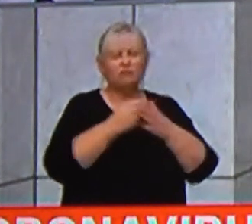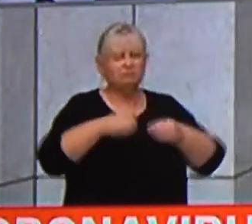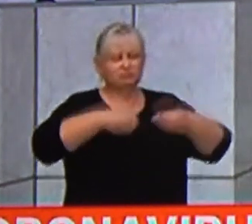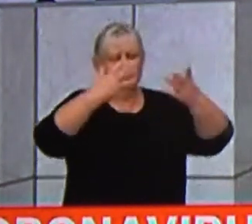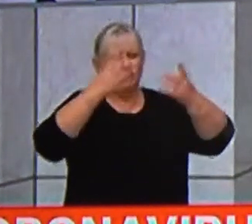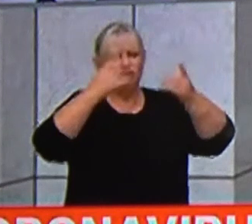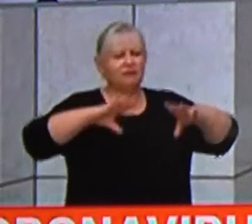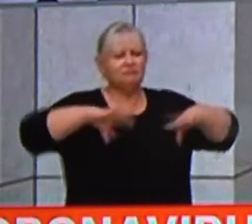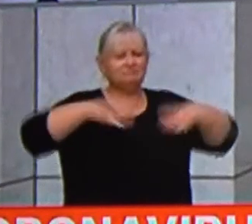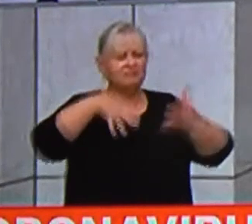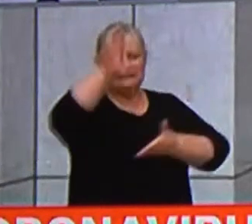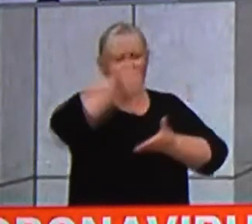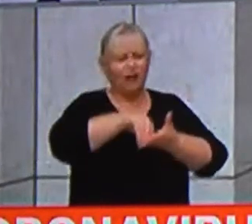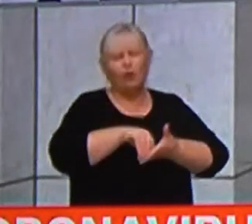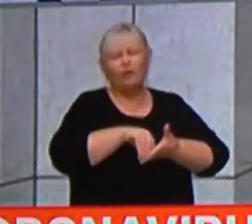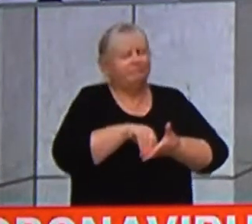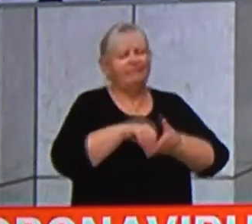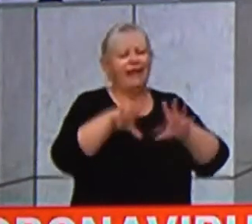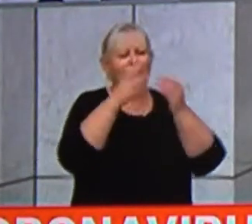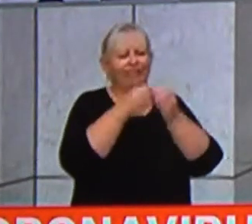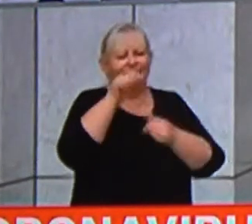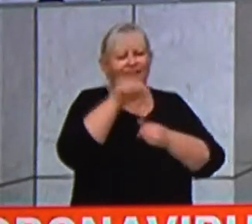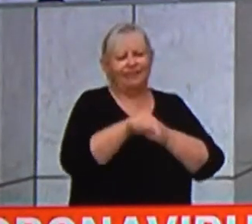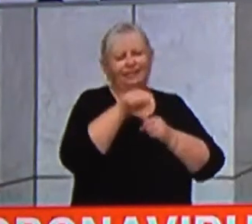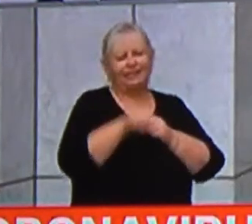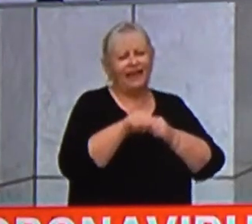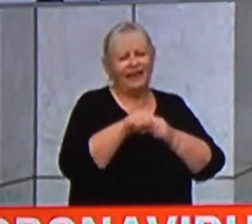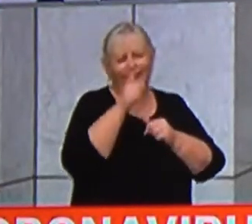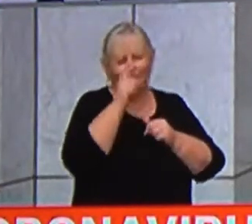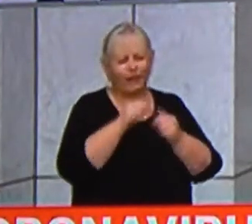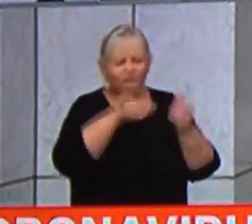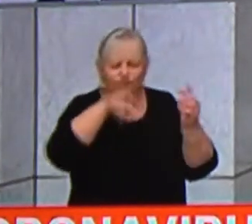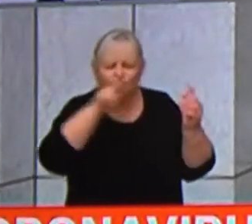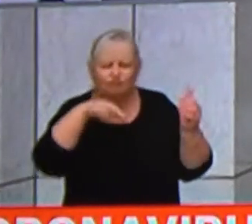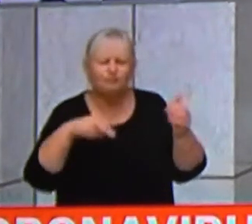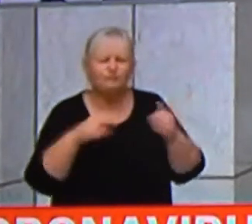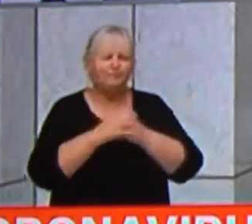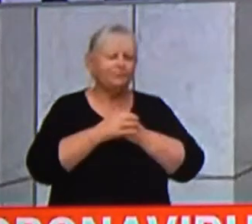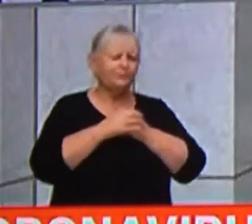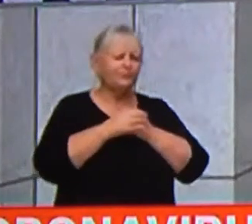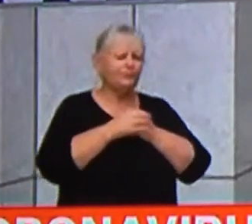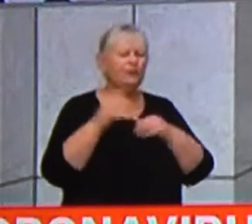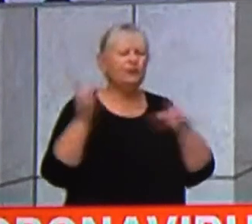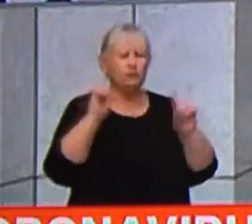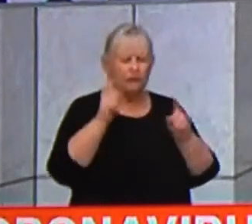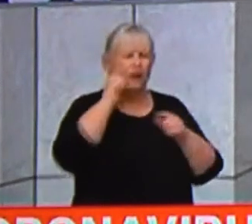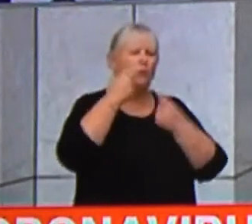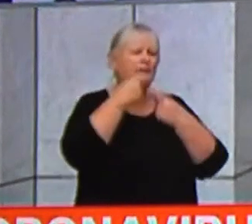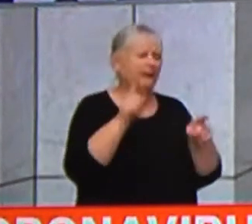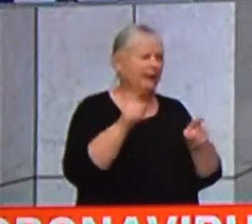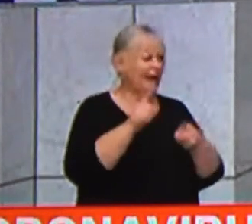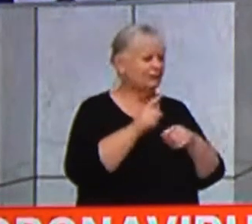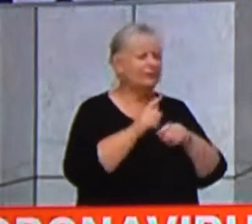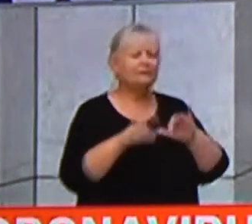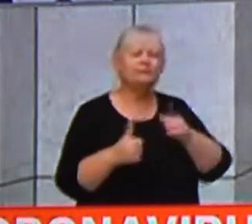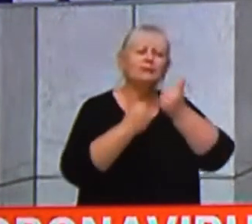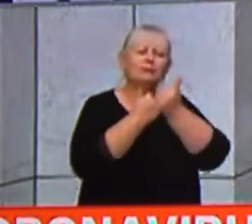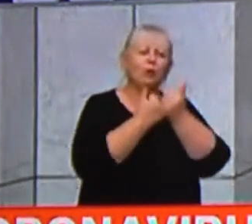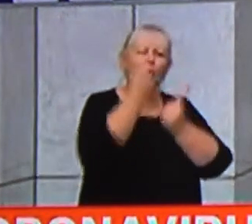that. But as we take the measures that we have been taking and we put them in place and we have